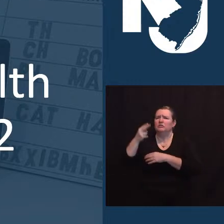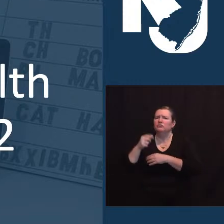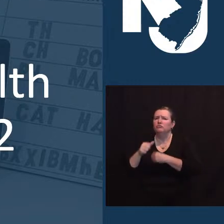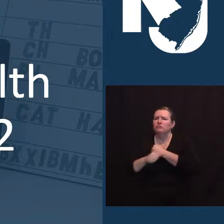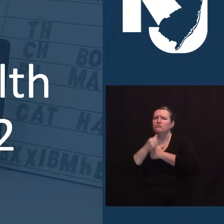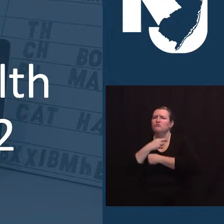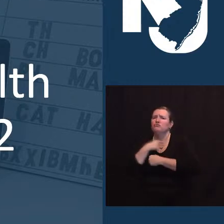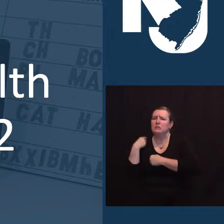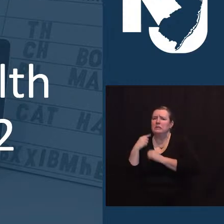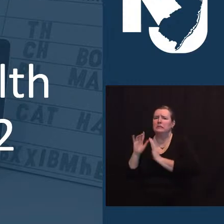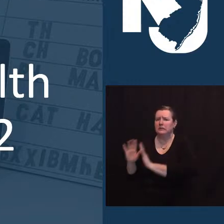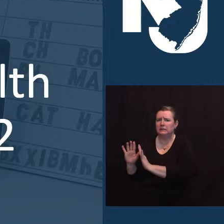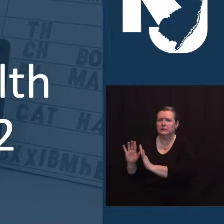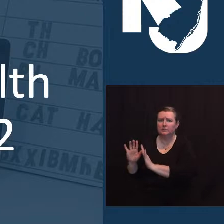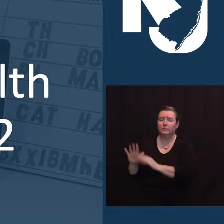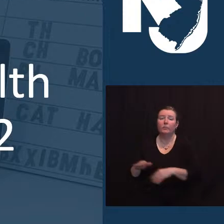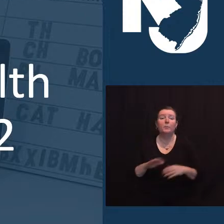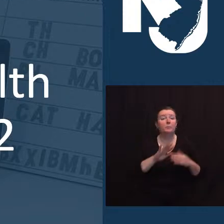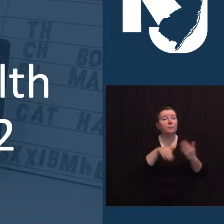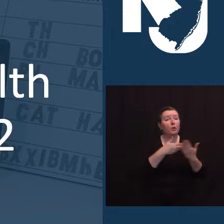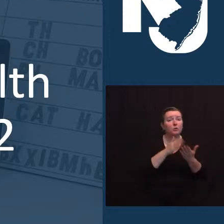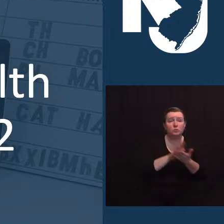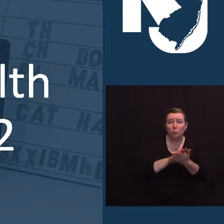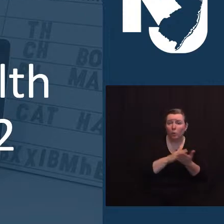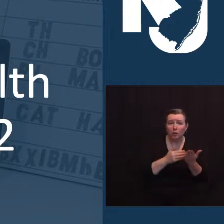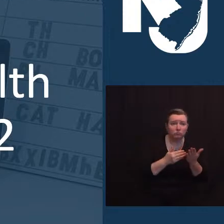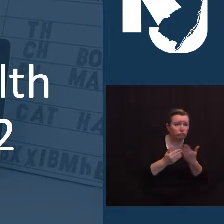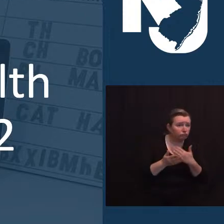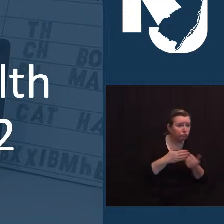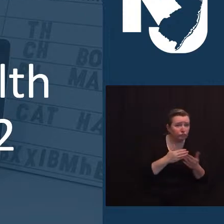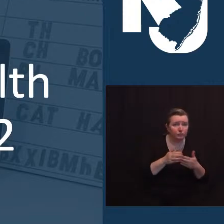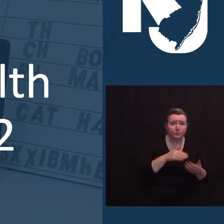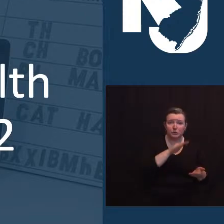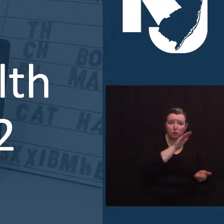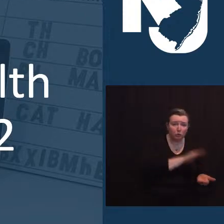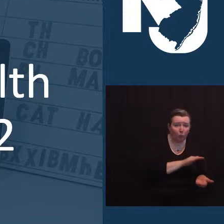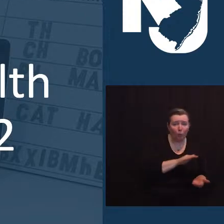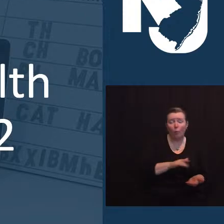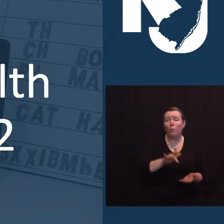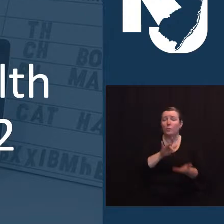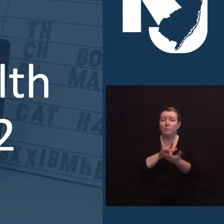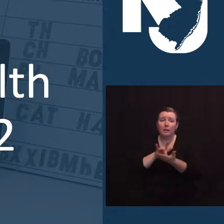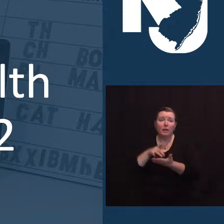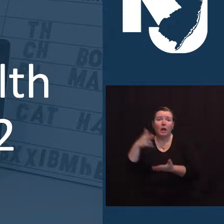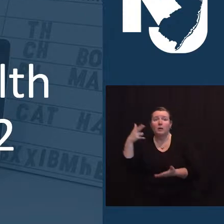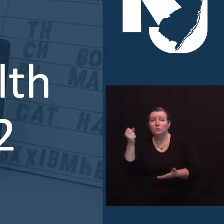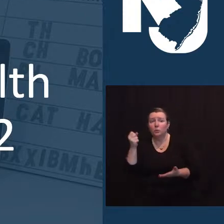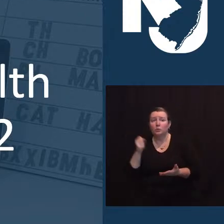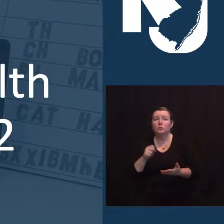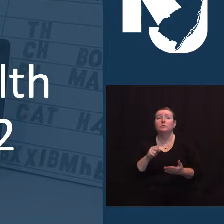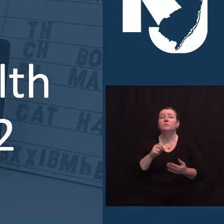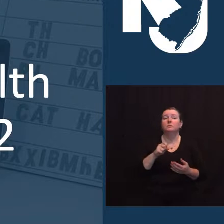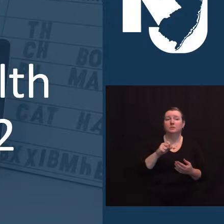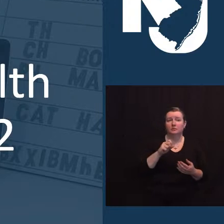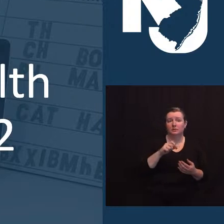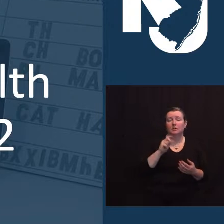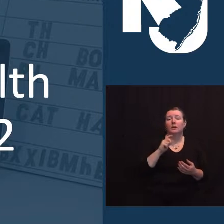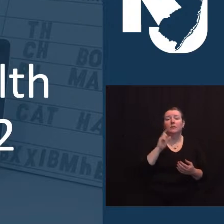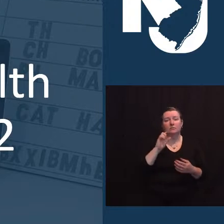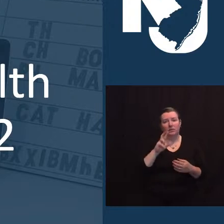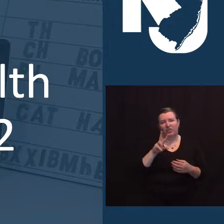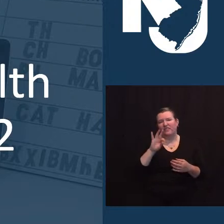or risk factor, 6 feet of distance is critical in indoor common areas when masking is not an